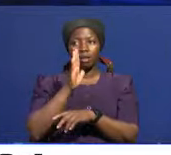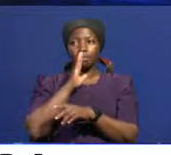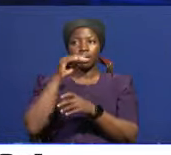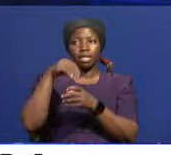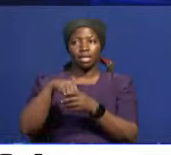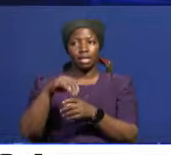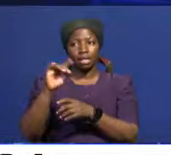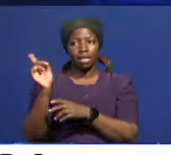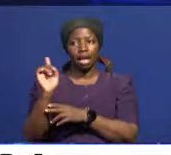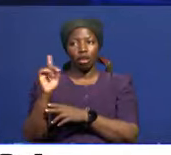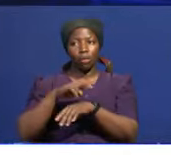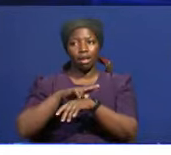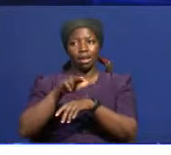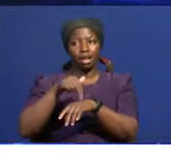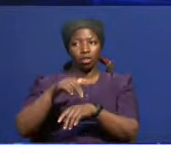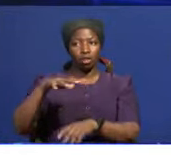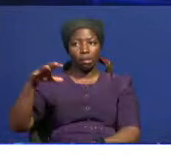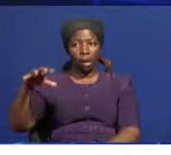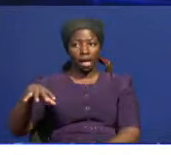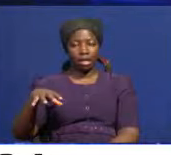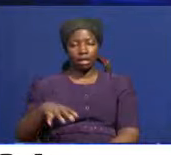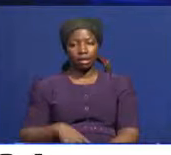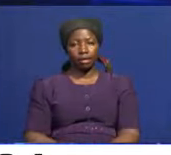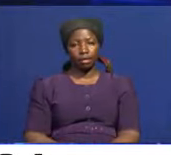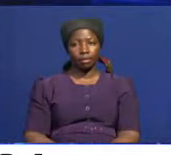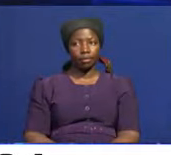at the Nairobi National Park.